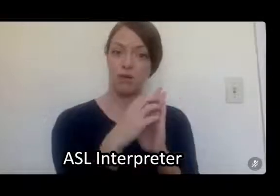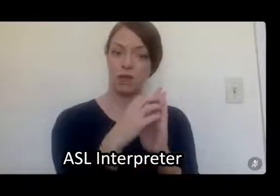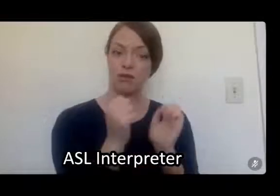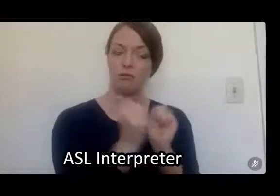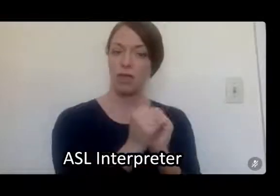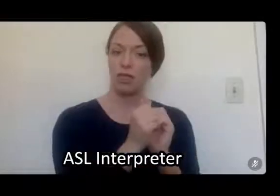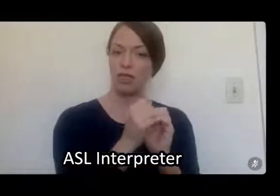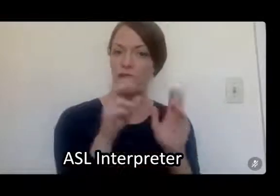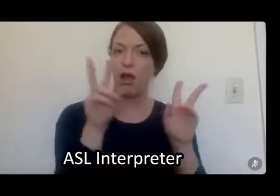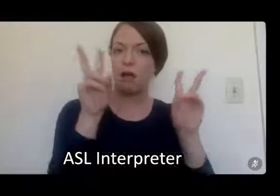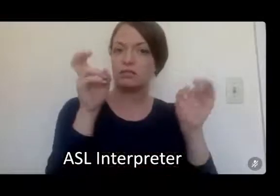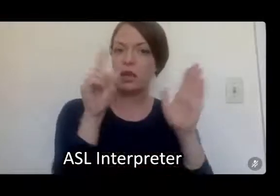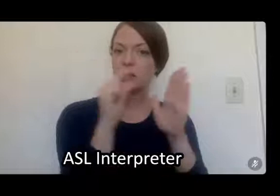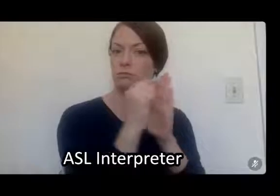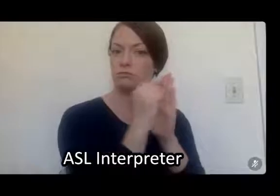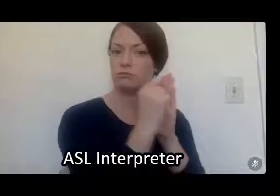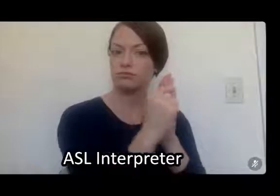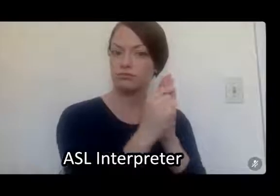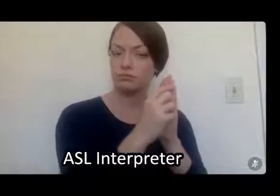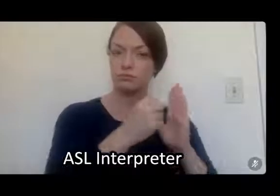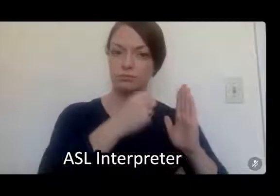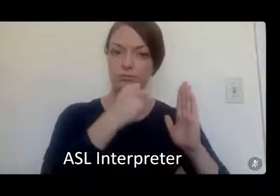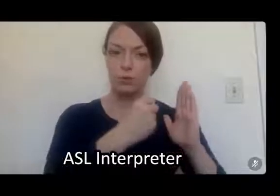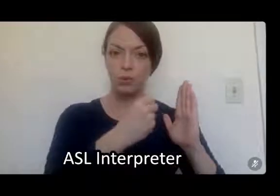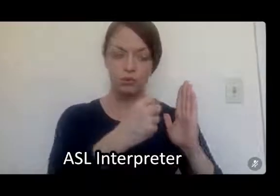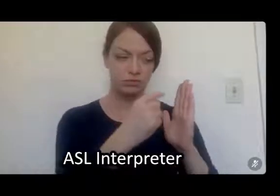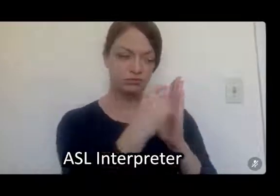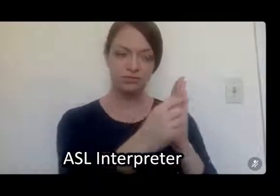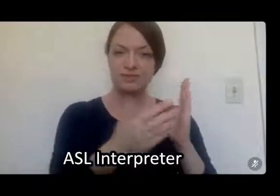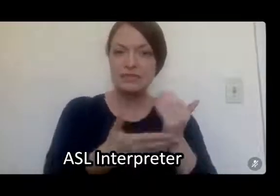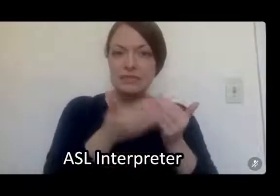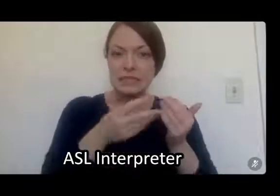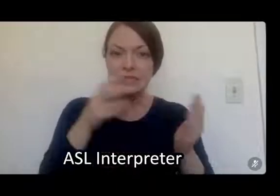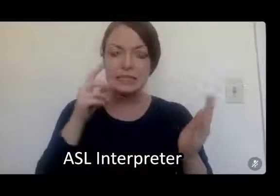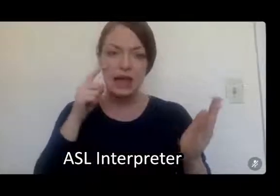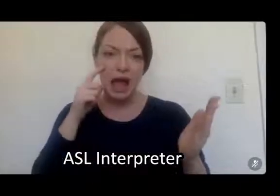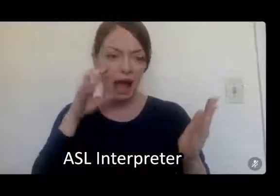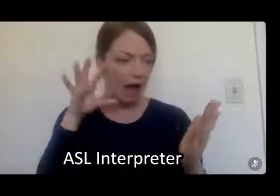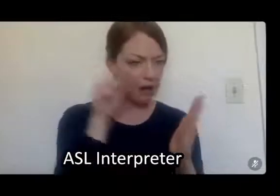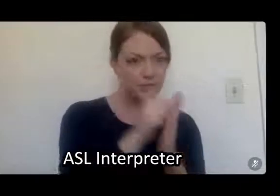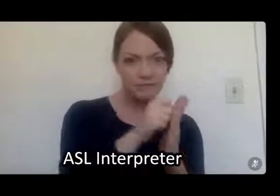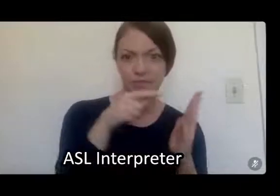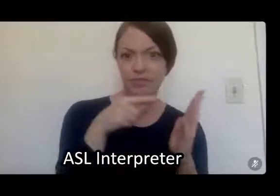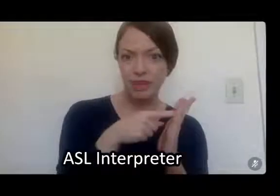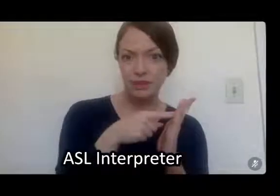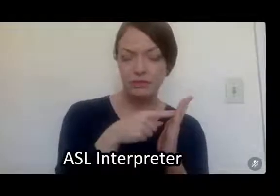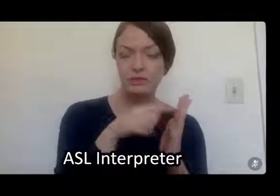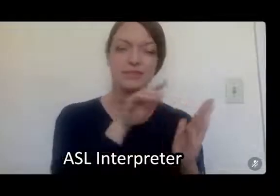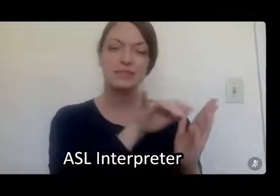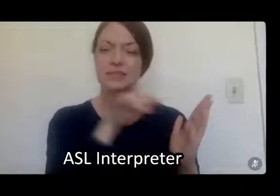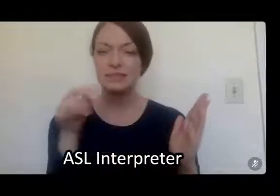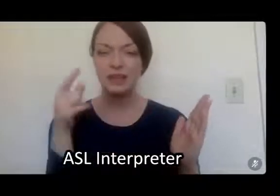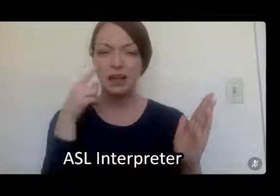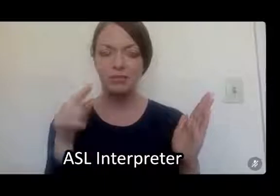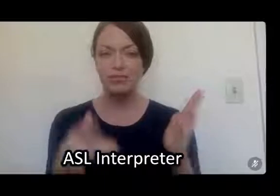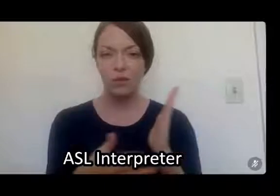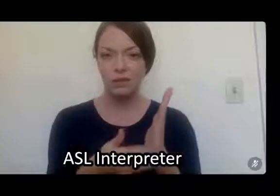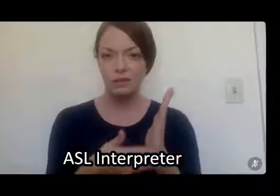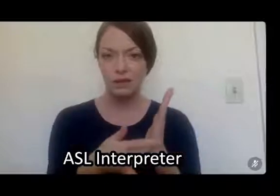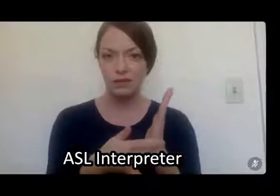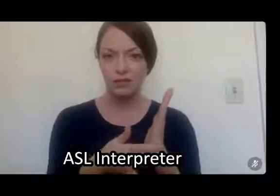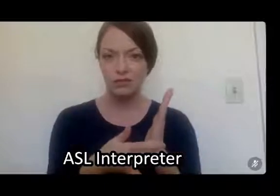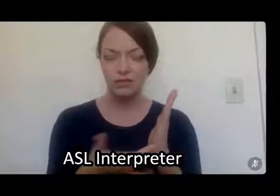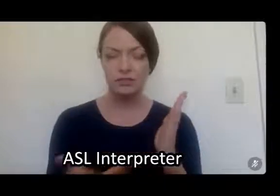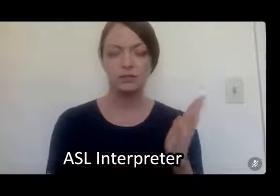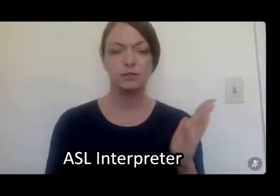to visually jump to what you're looking to read using your peripheral or your passive reading